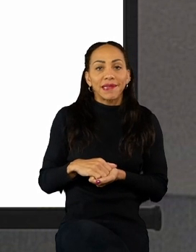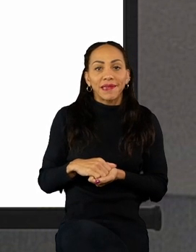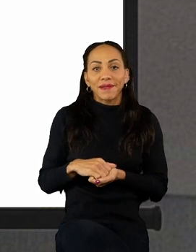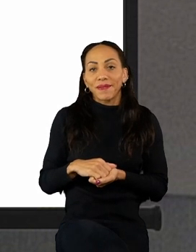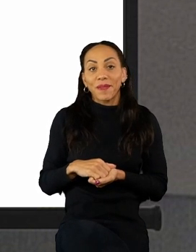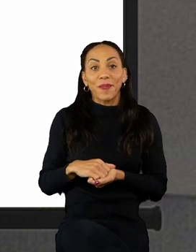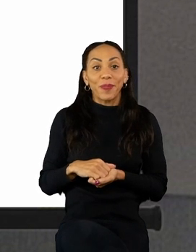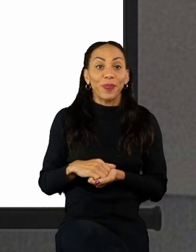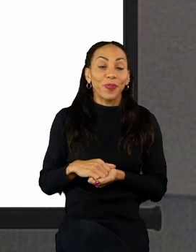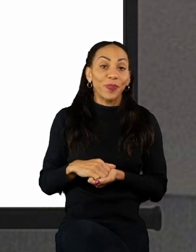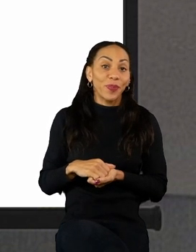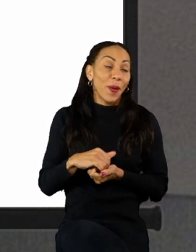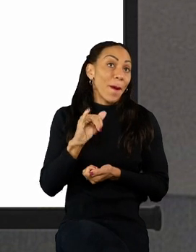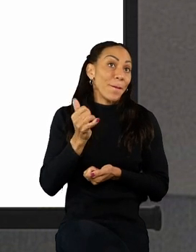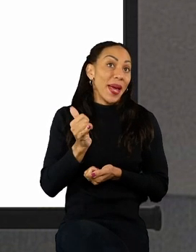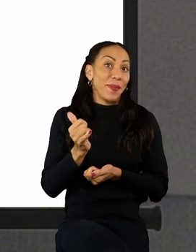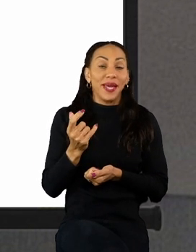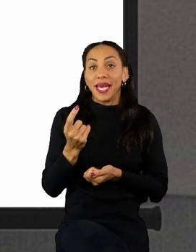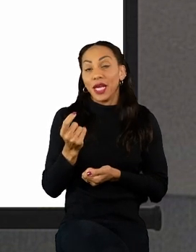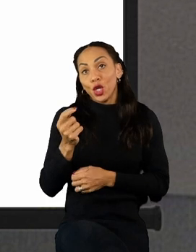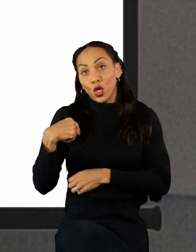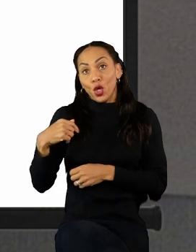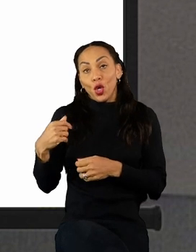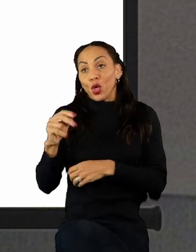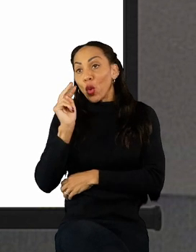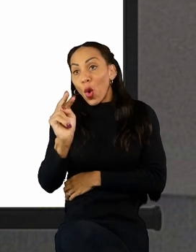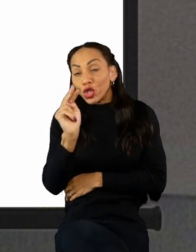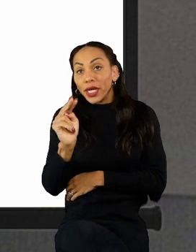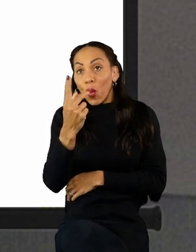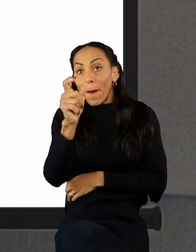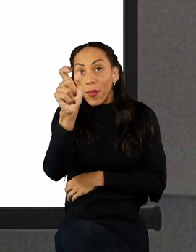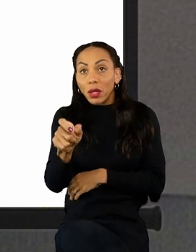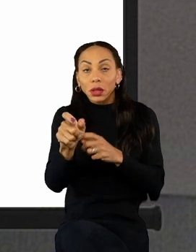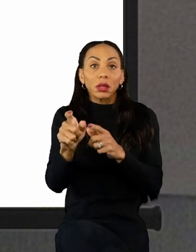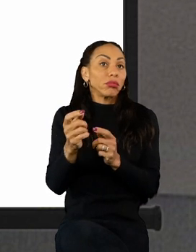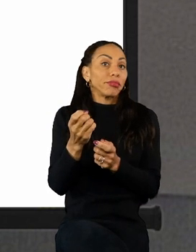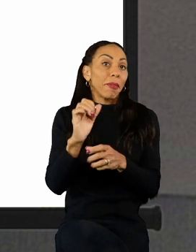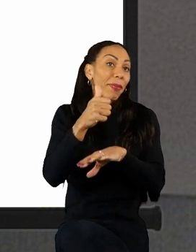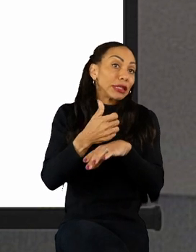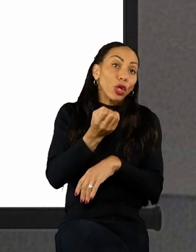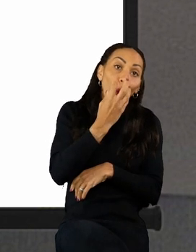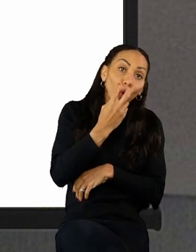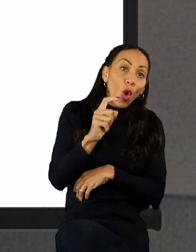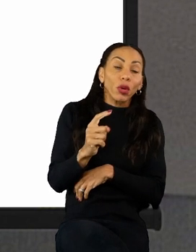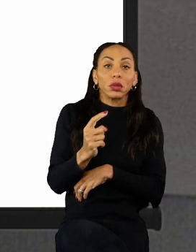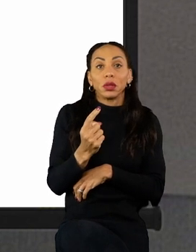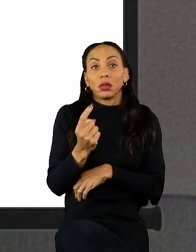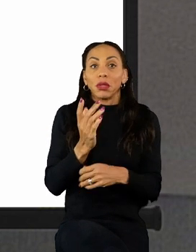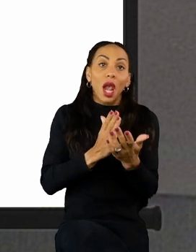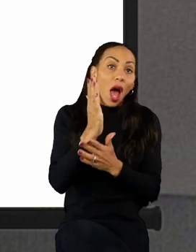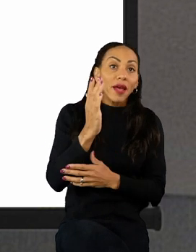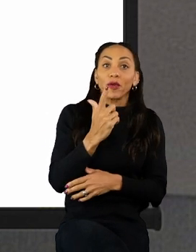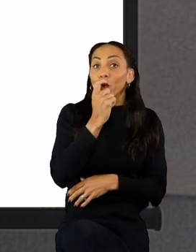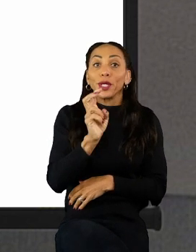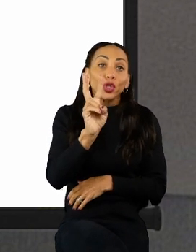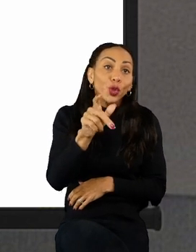the image that's on screen at that point, it could be that there's just one person who is in Hong Kong and is live there on screen. It could be that